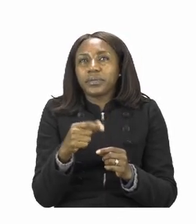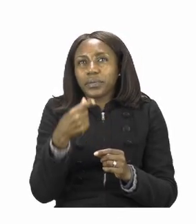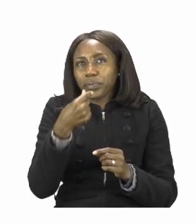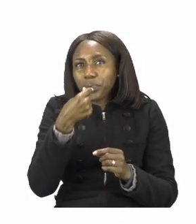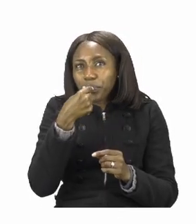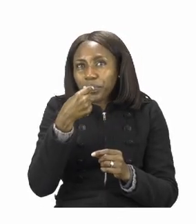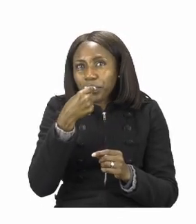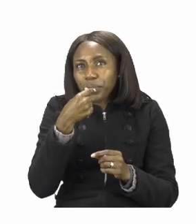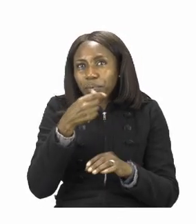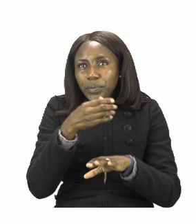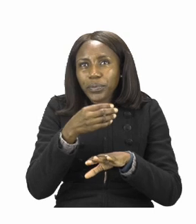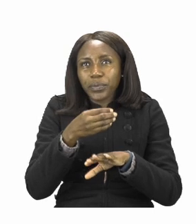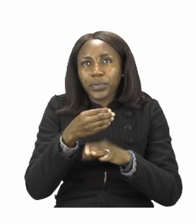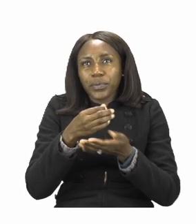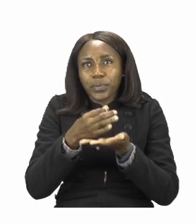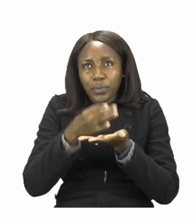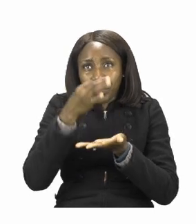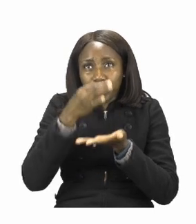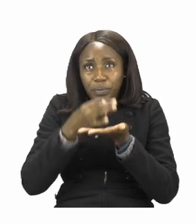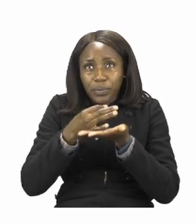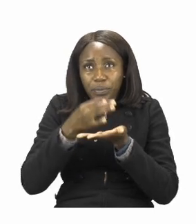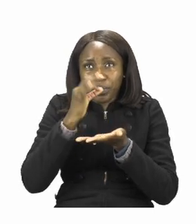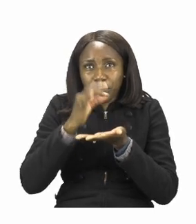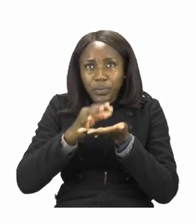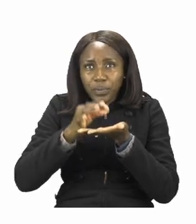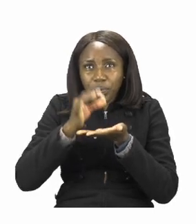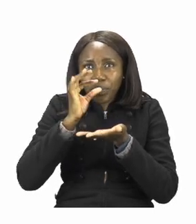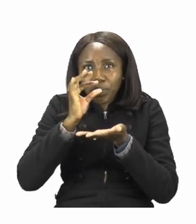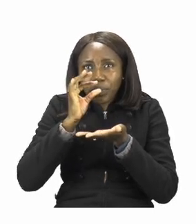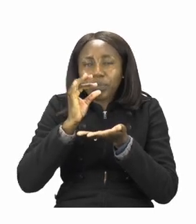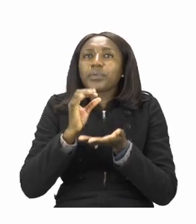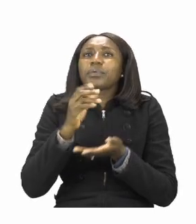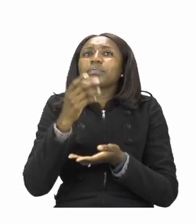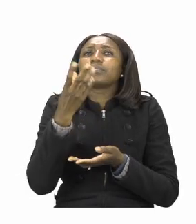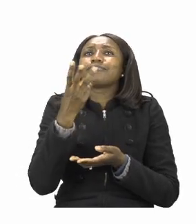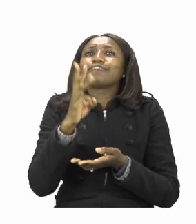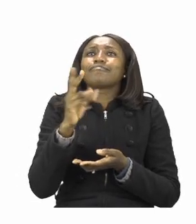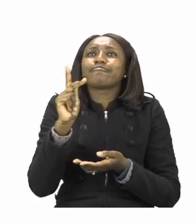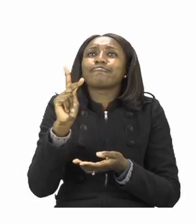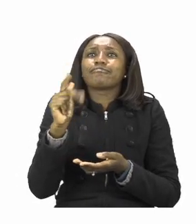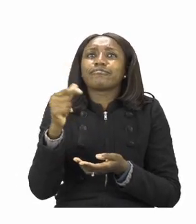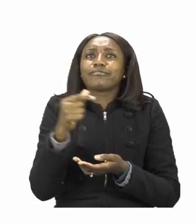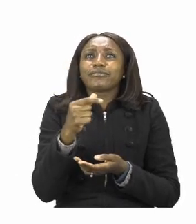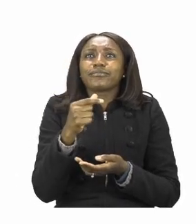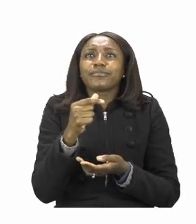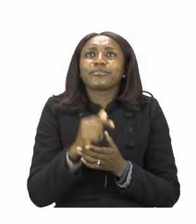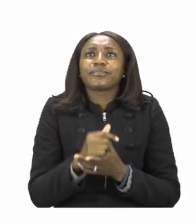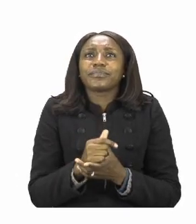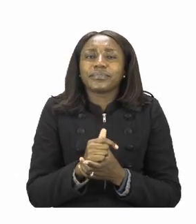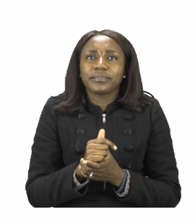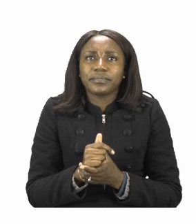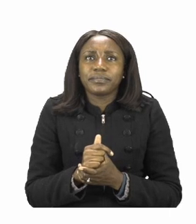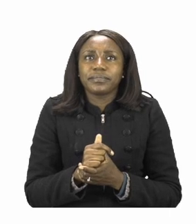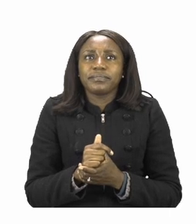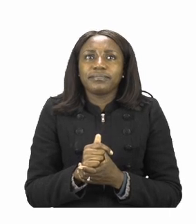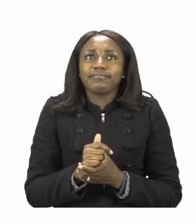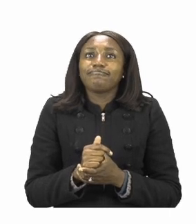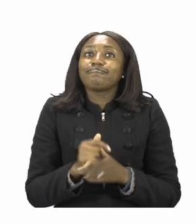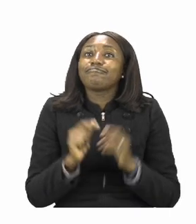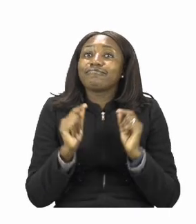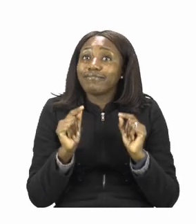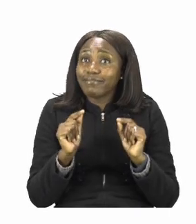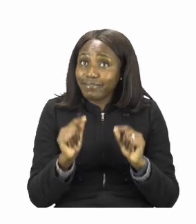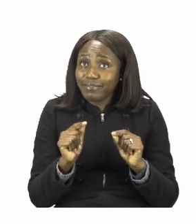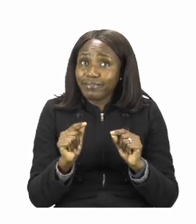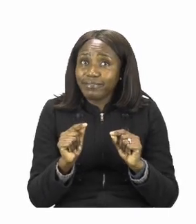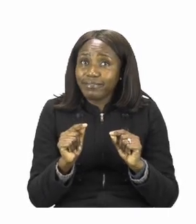kgs. And the hot chocolate is 6 kgs. So, you're